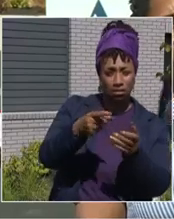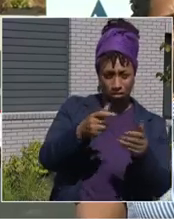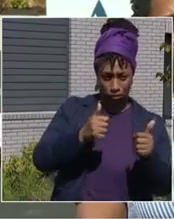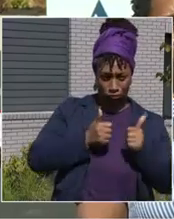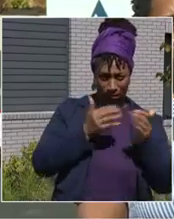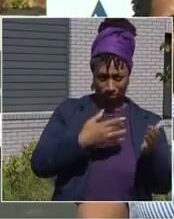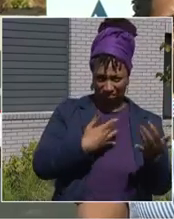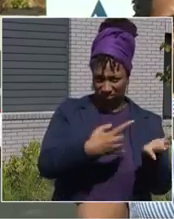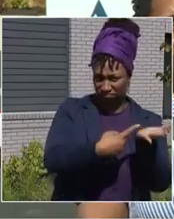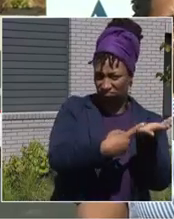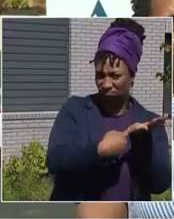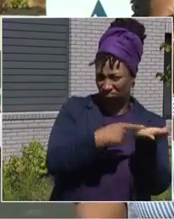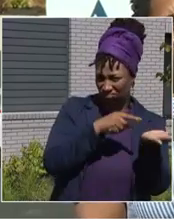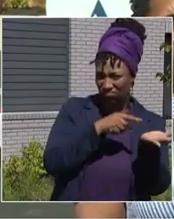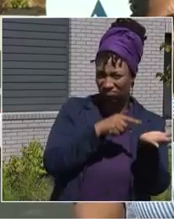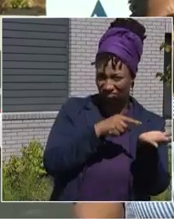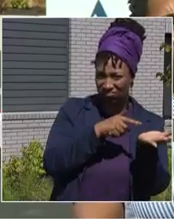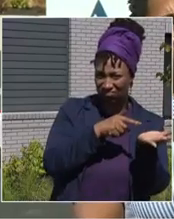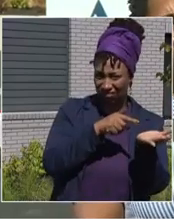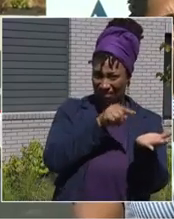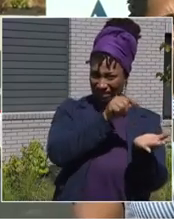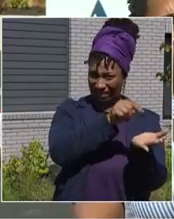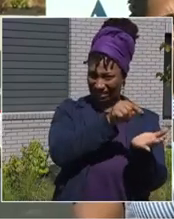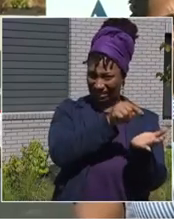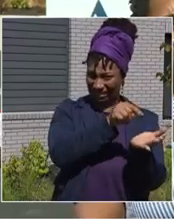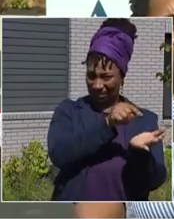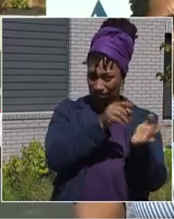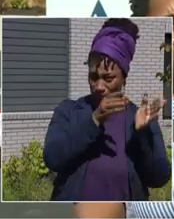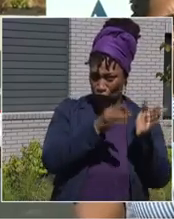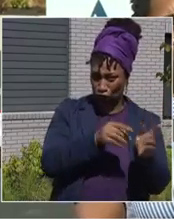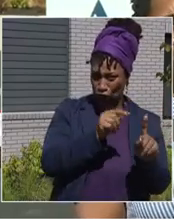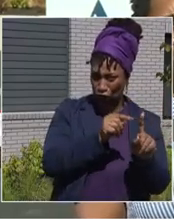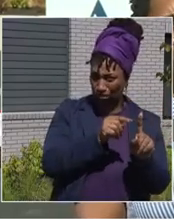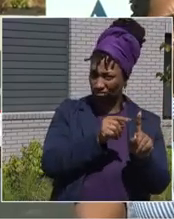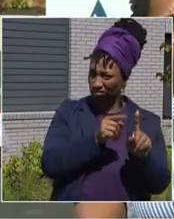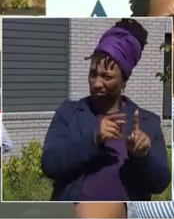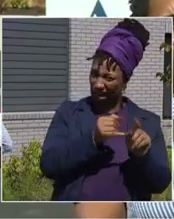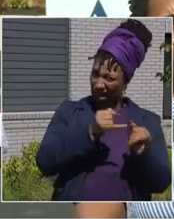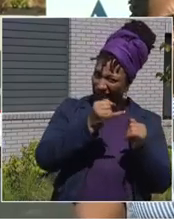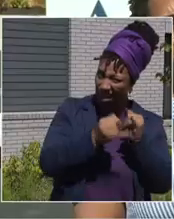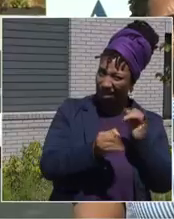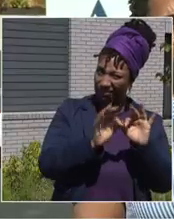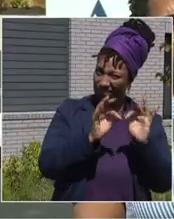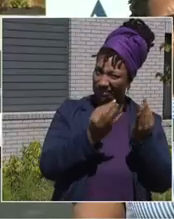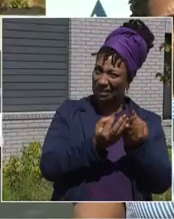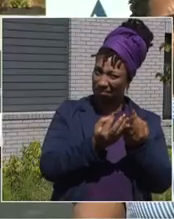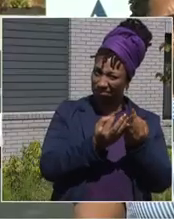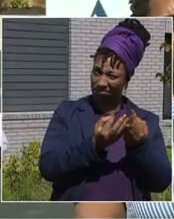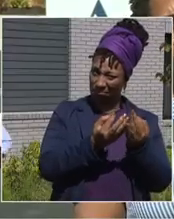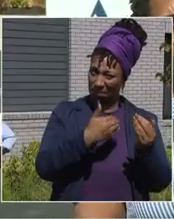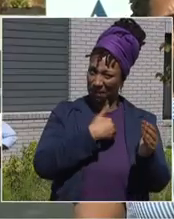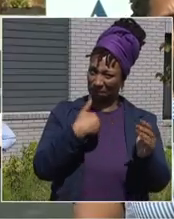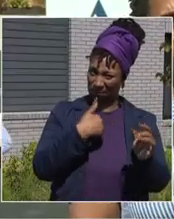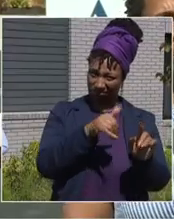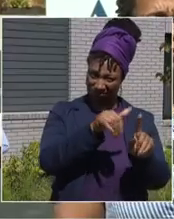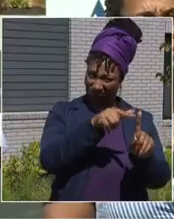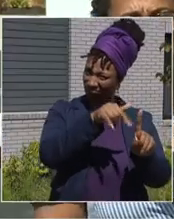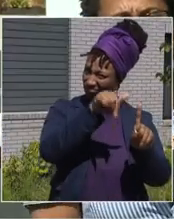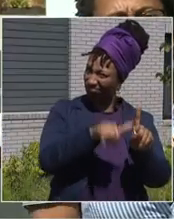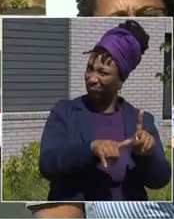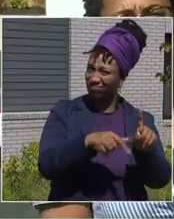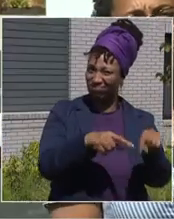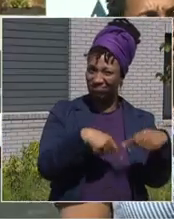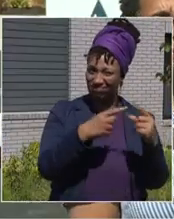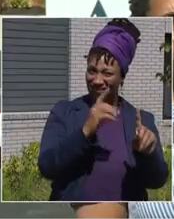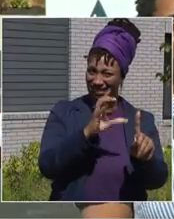she's the last remaining member of her family who's still able to stay in the district. You mentioned how people are leaving the district to find affordable housing